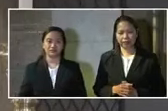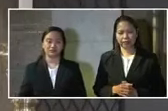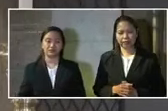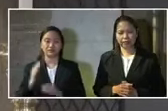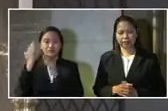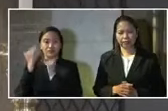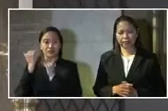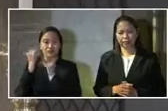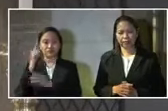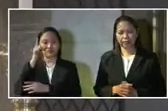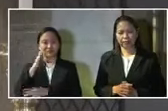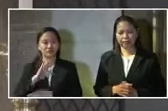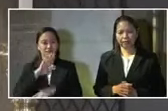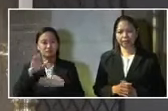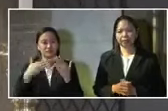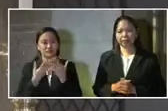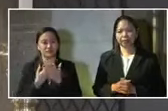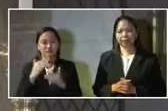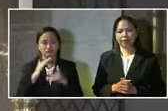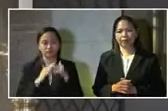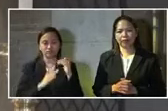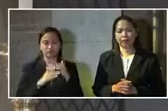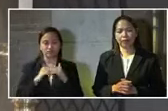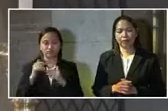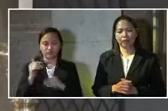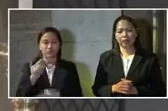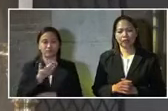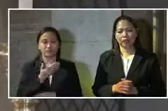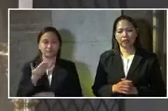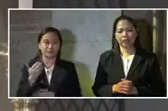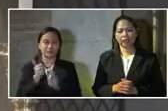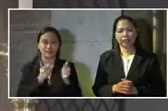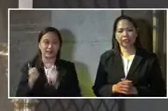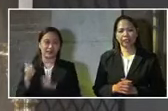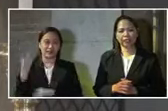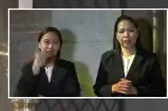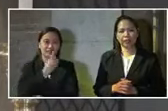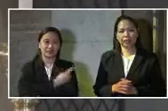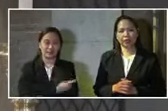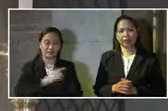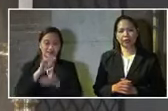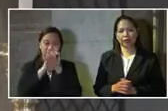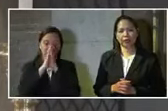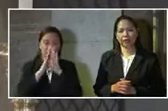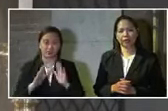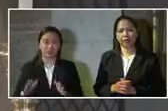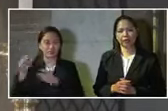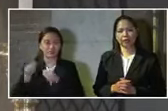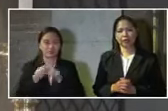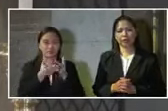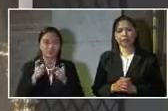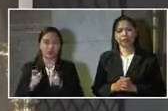May the God of all consolation order your days in His peace and grant you